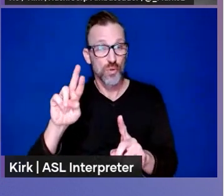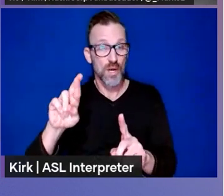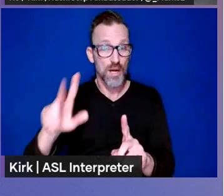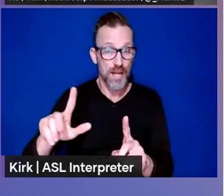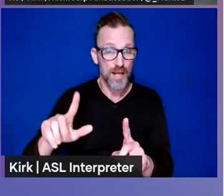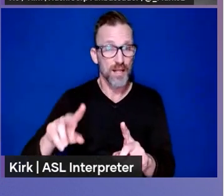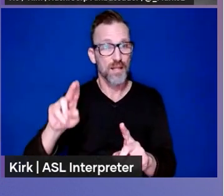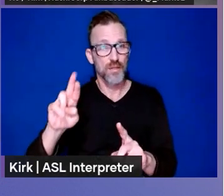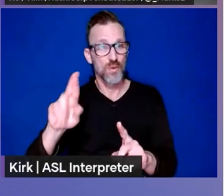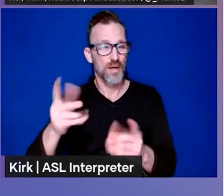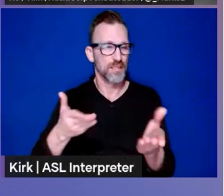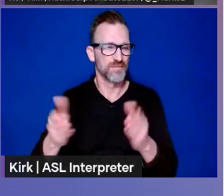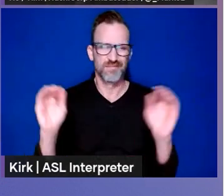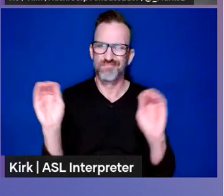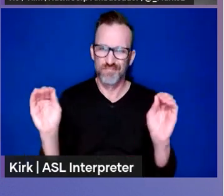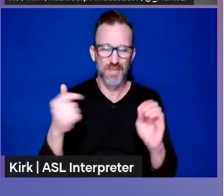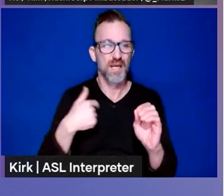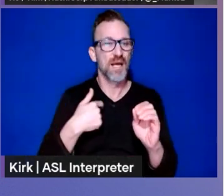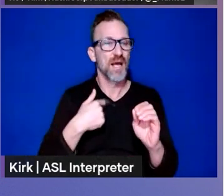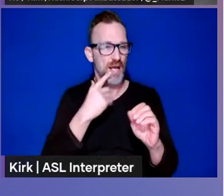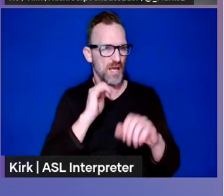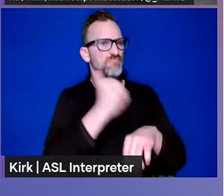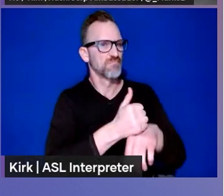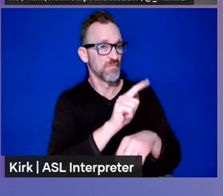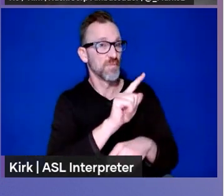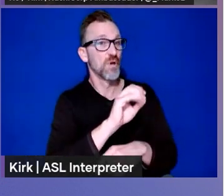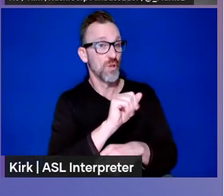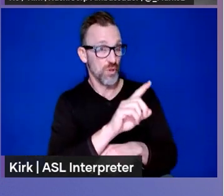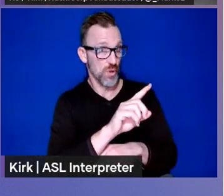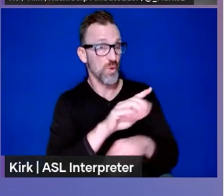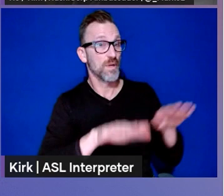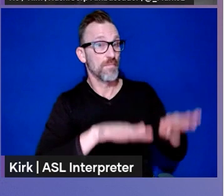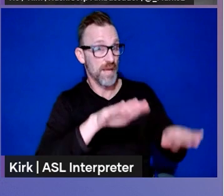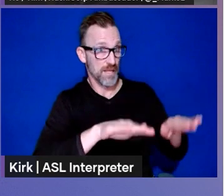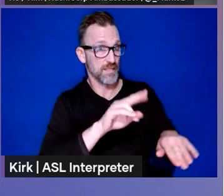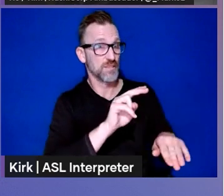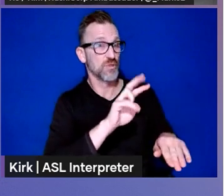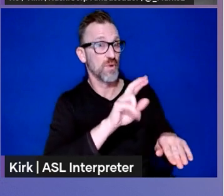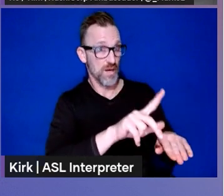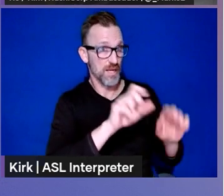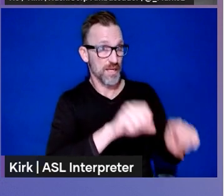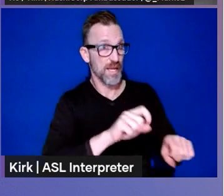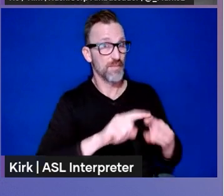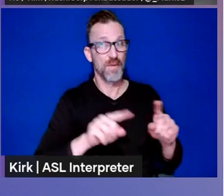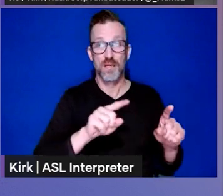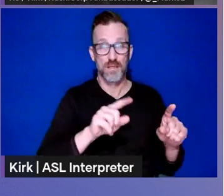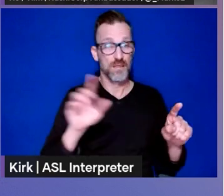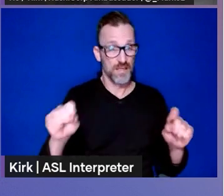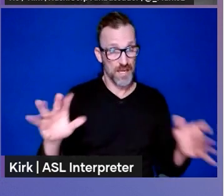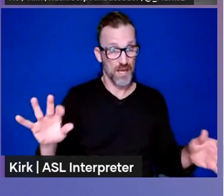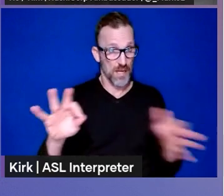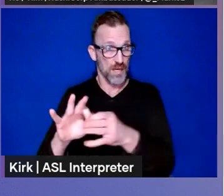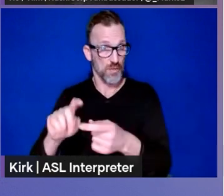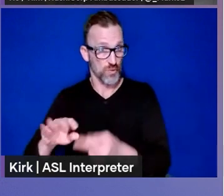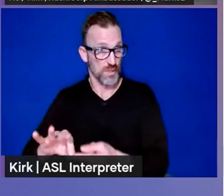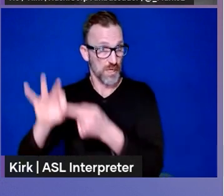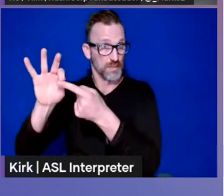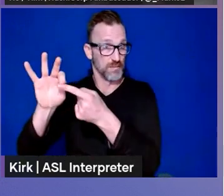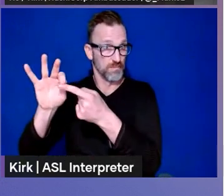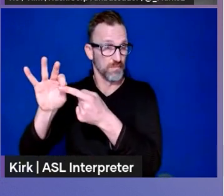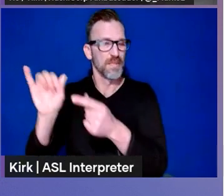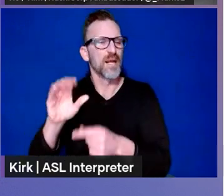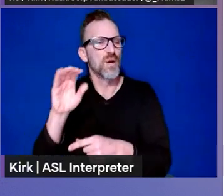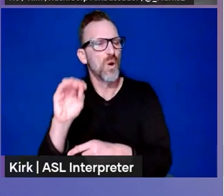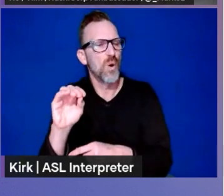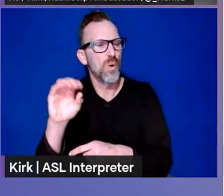load balancer URL, but I cannot hook it up to a custom URLs. So if you're familiar with OSS variant, by default,